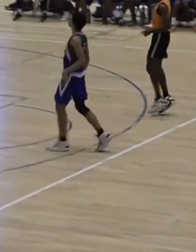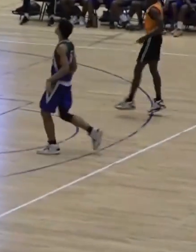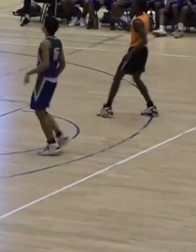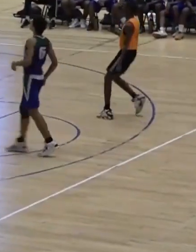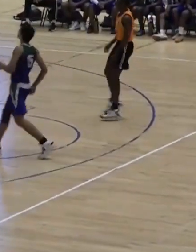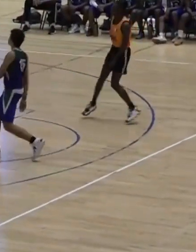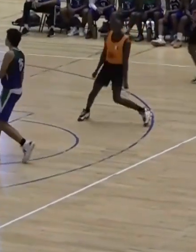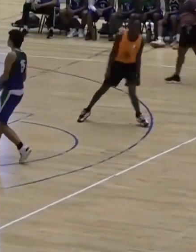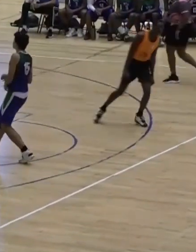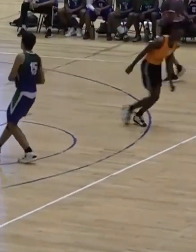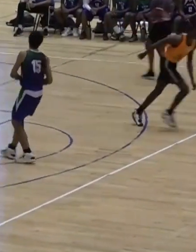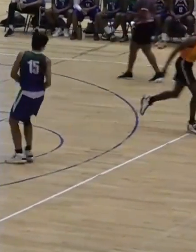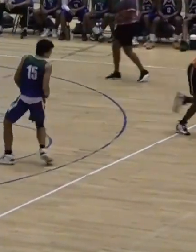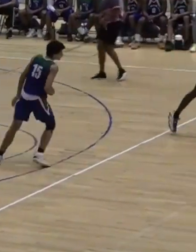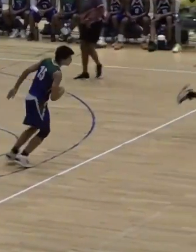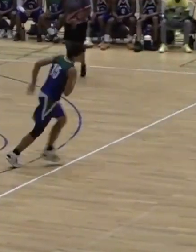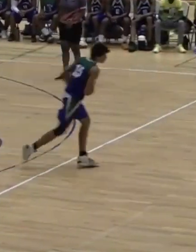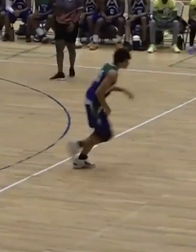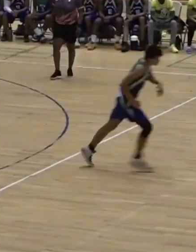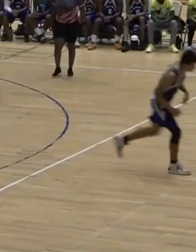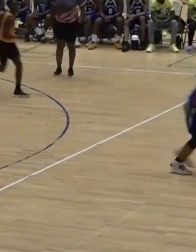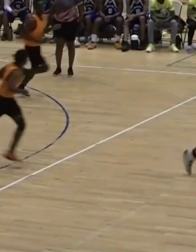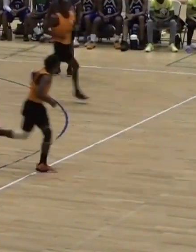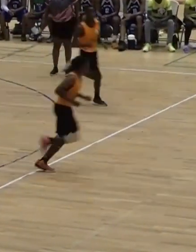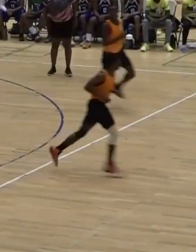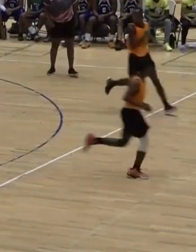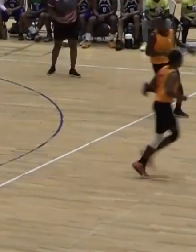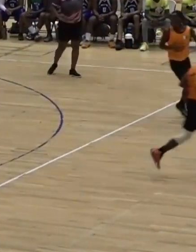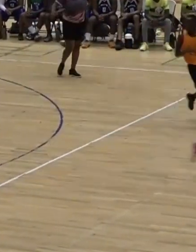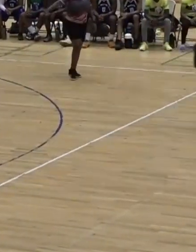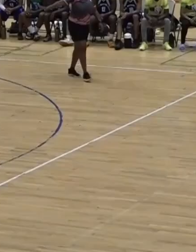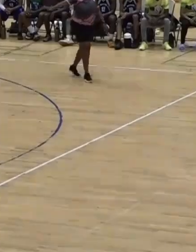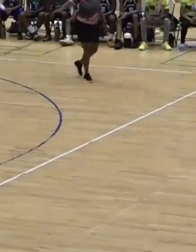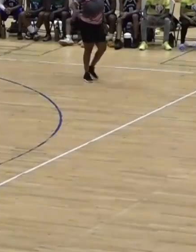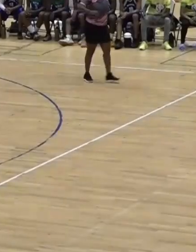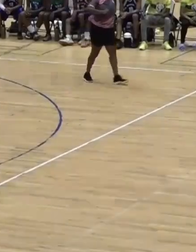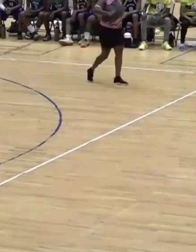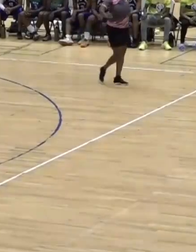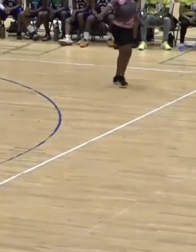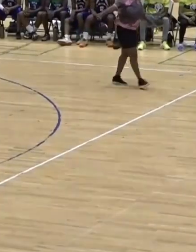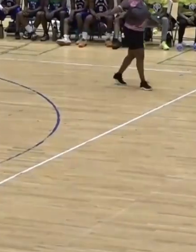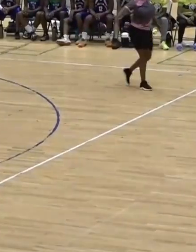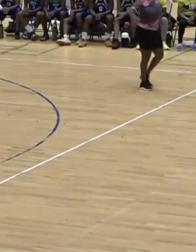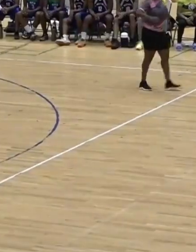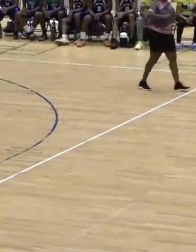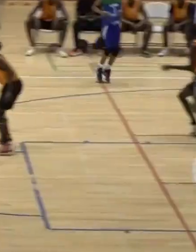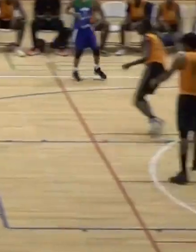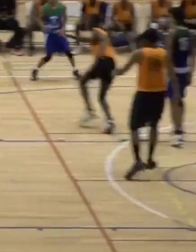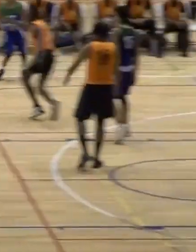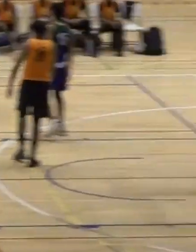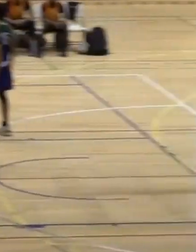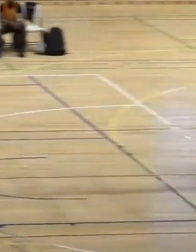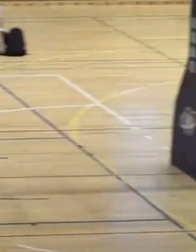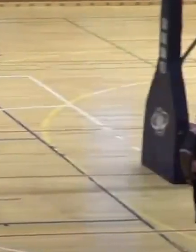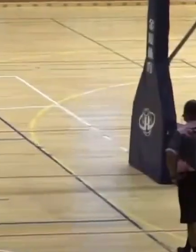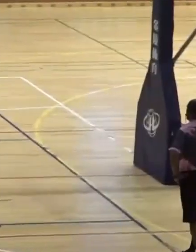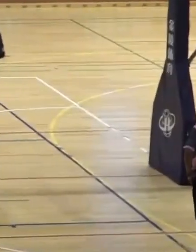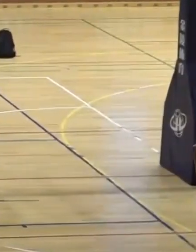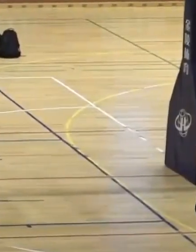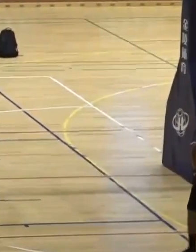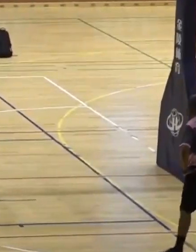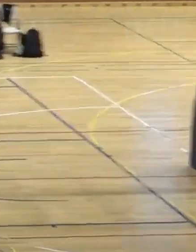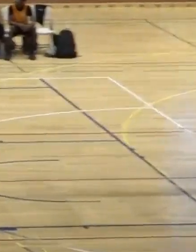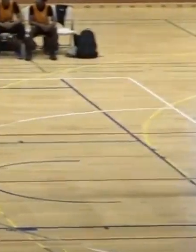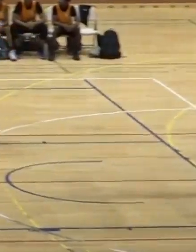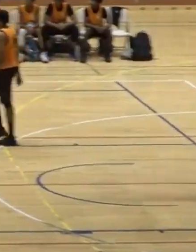for BCC. That's Harvey all alone, laying up for 2 more of his game-high 21 points. Another